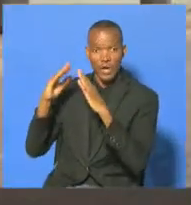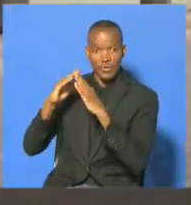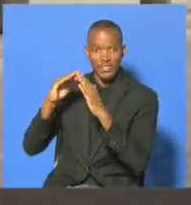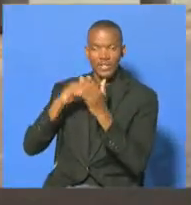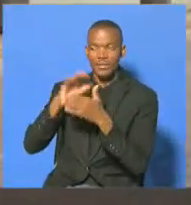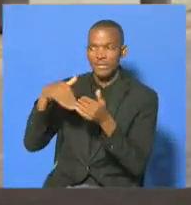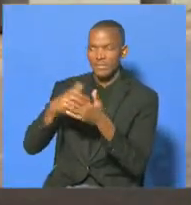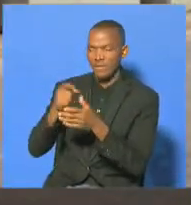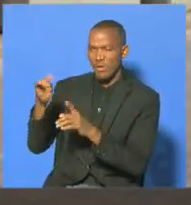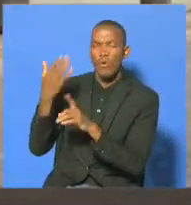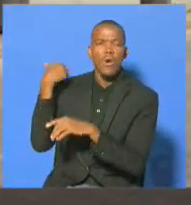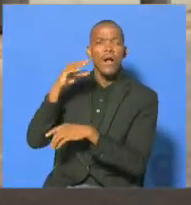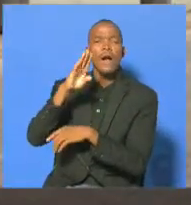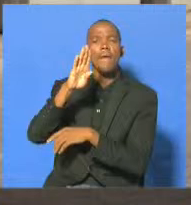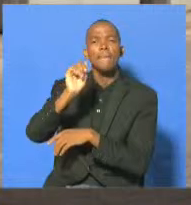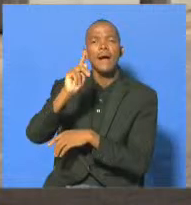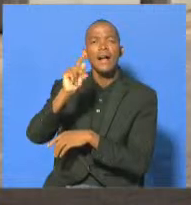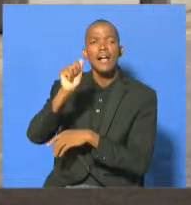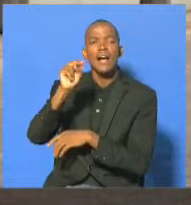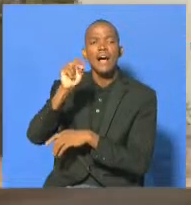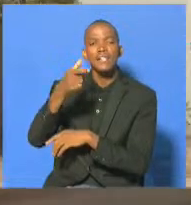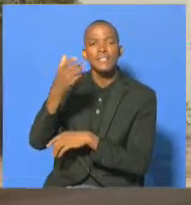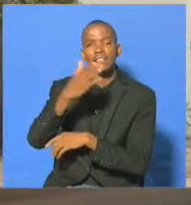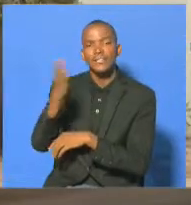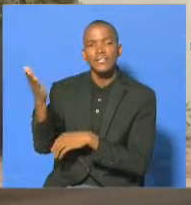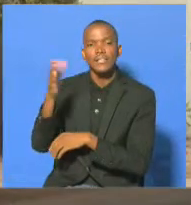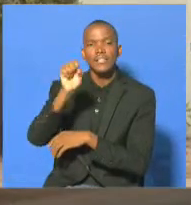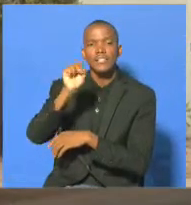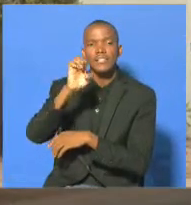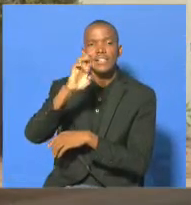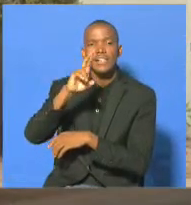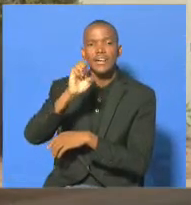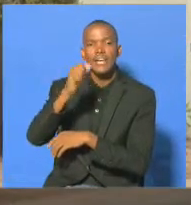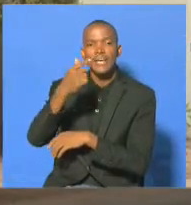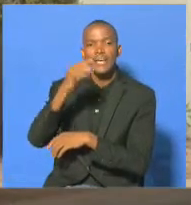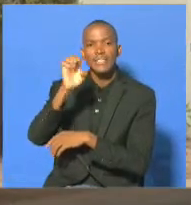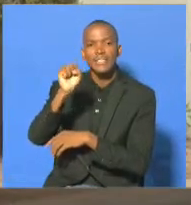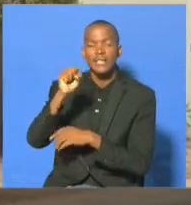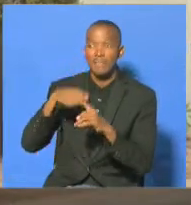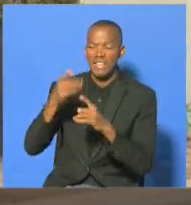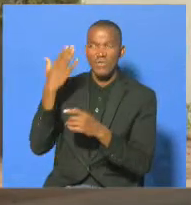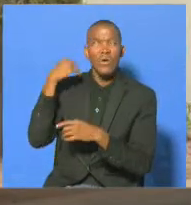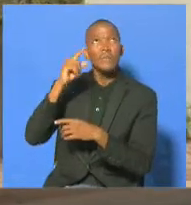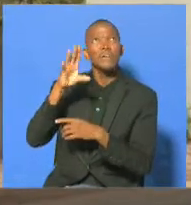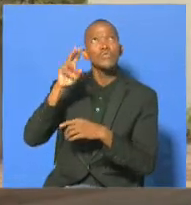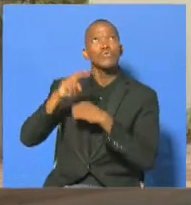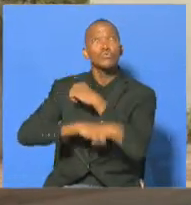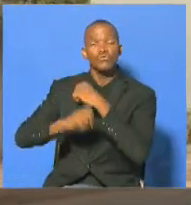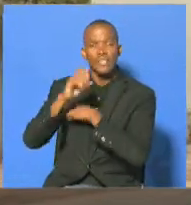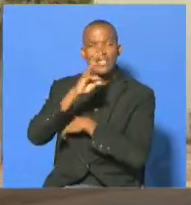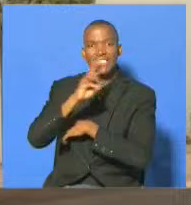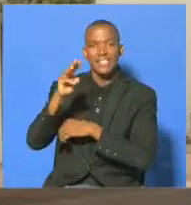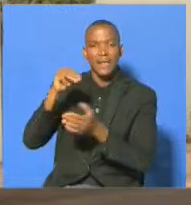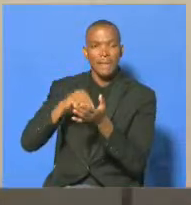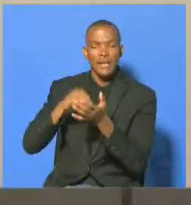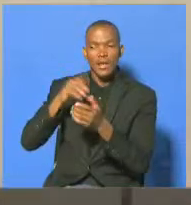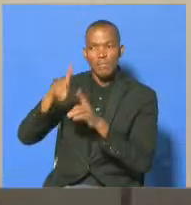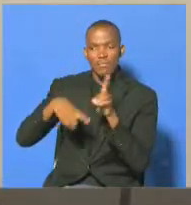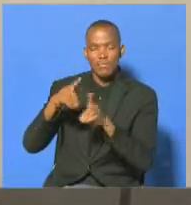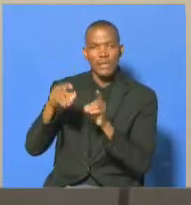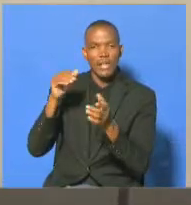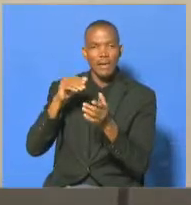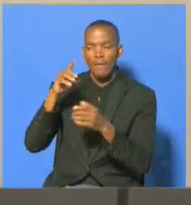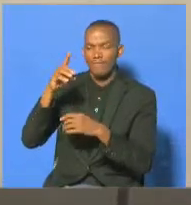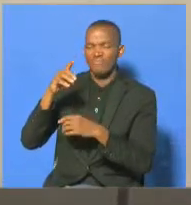4890 sold the yard to Bakansereze, who is believed to have bought it with part of the 60 million pula, whom he was found guilty of stealing